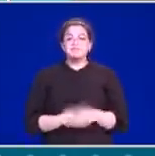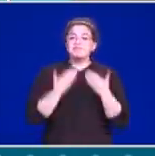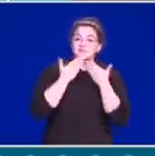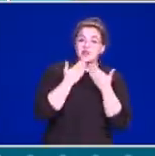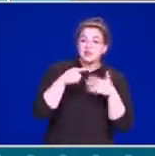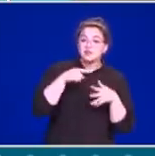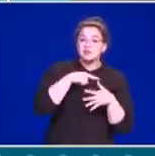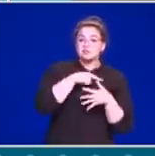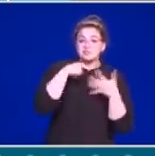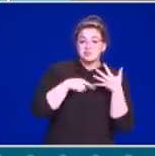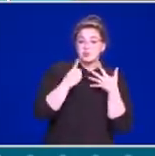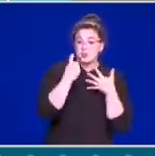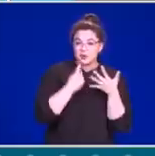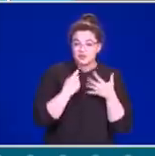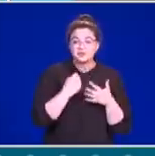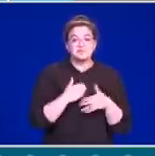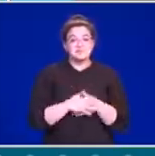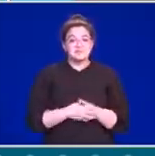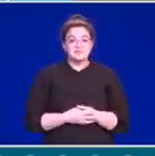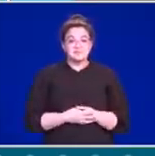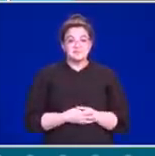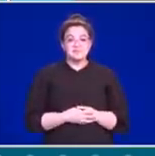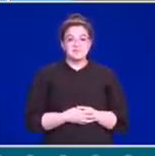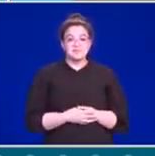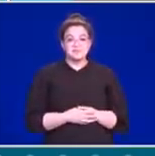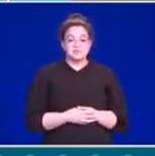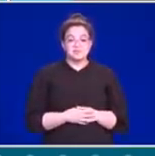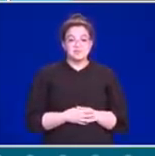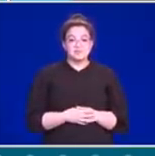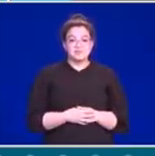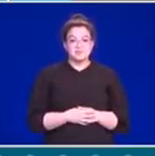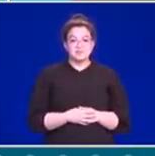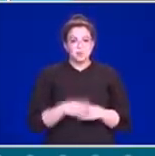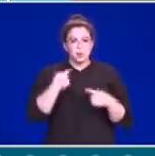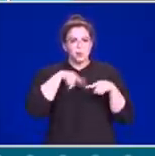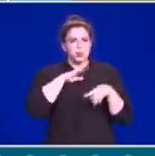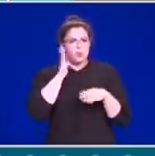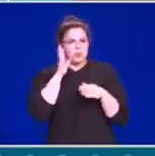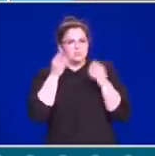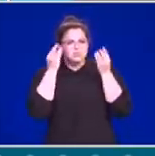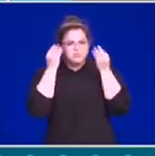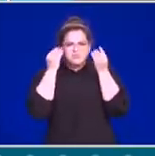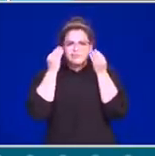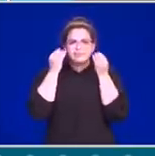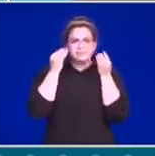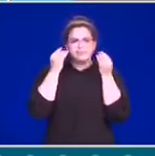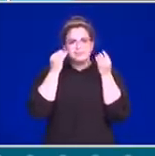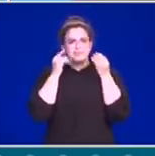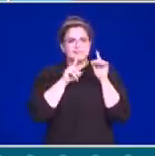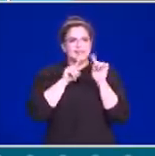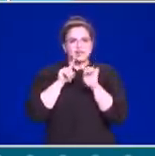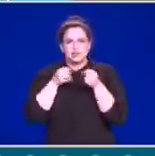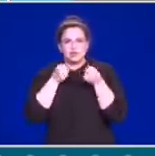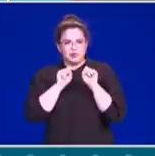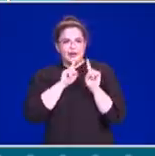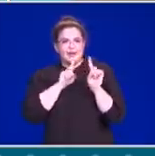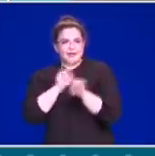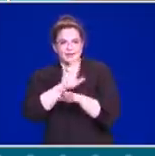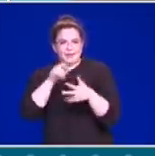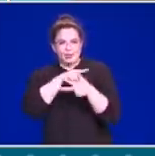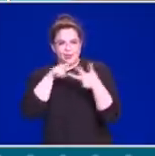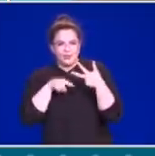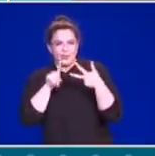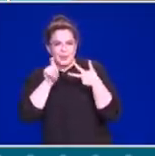Thanks for those questions. We got this all down, and we'll chew on this and toss it around the horn and try to address this